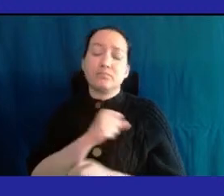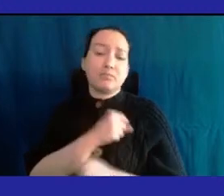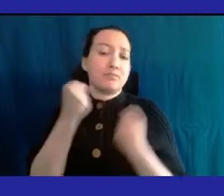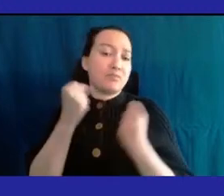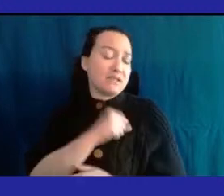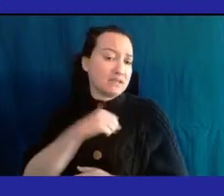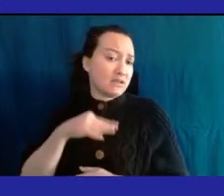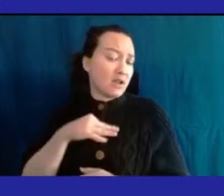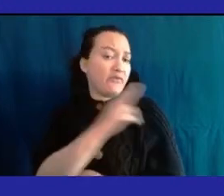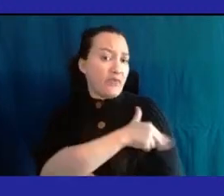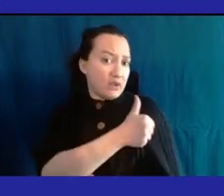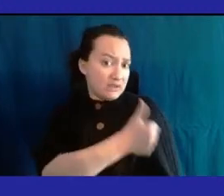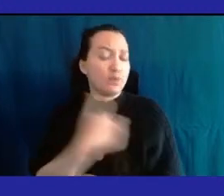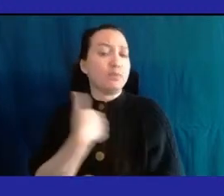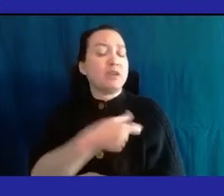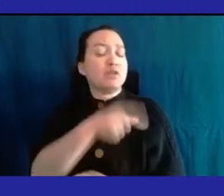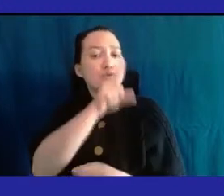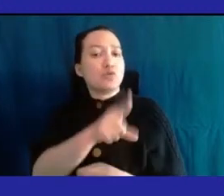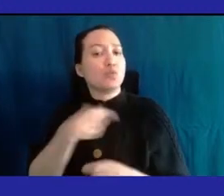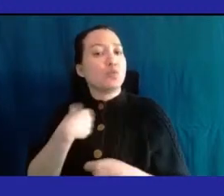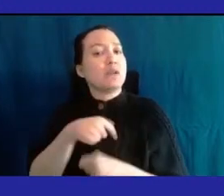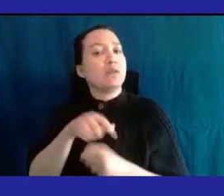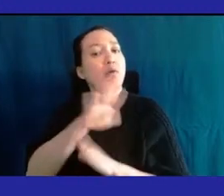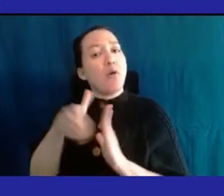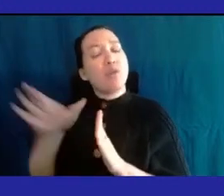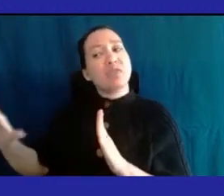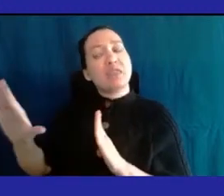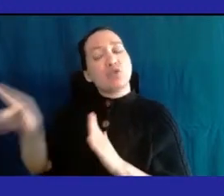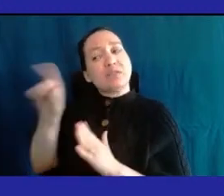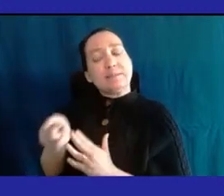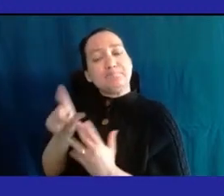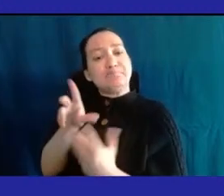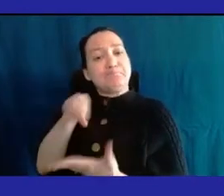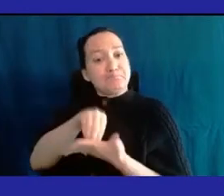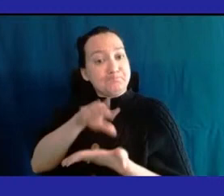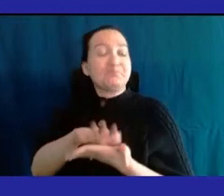make sure that we captured all of the needs, some wants,